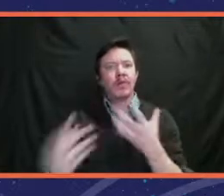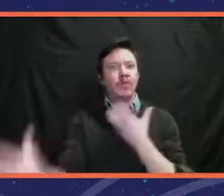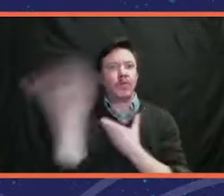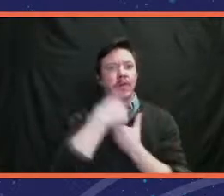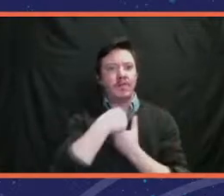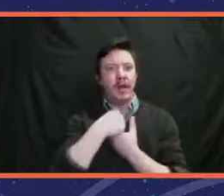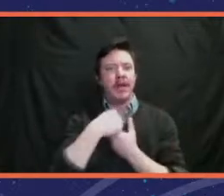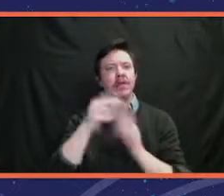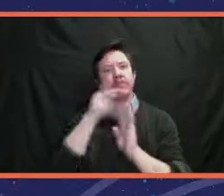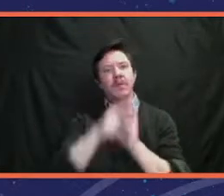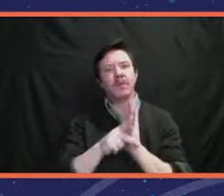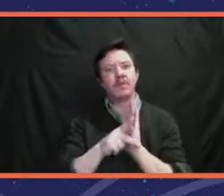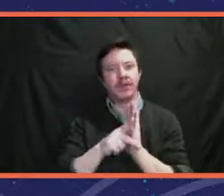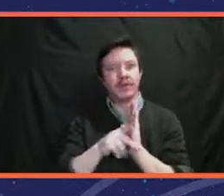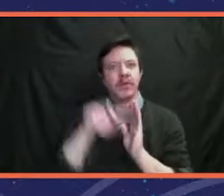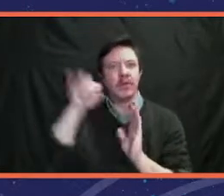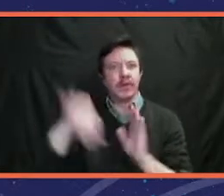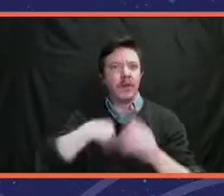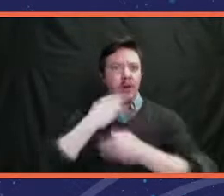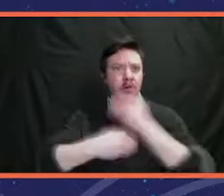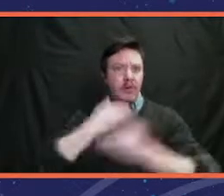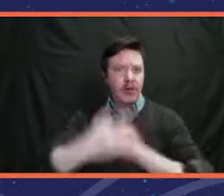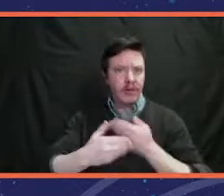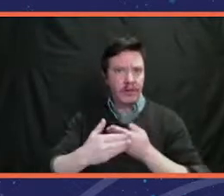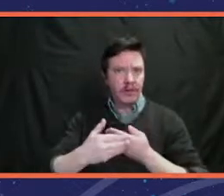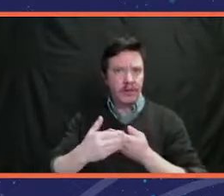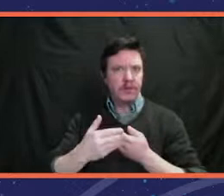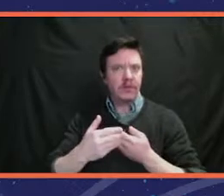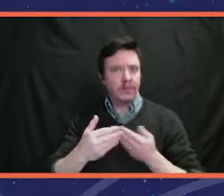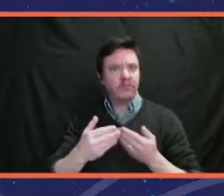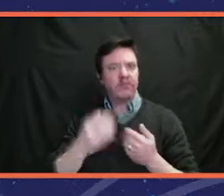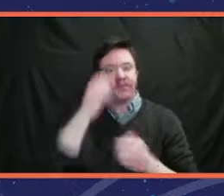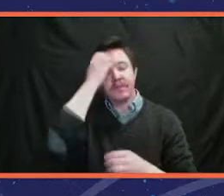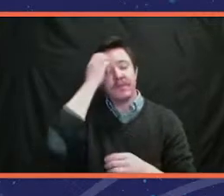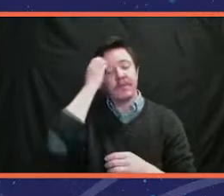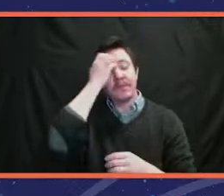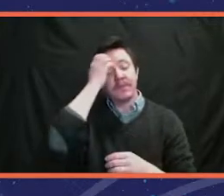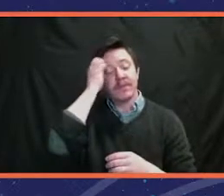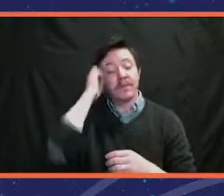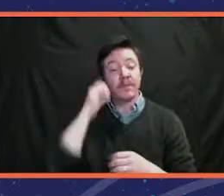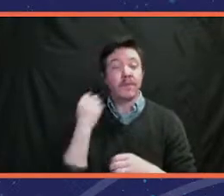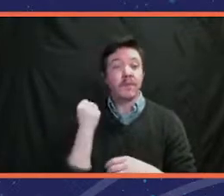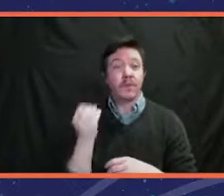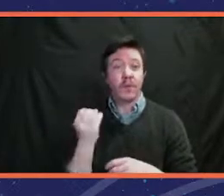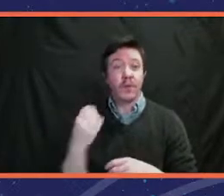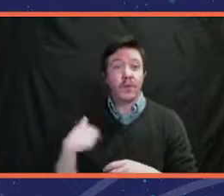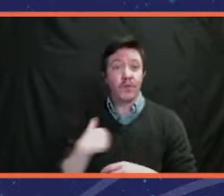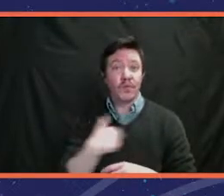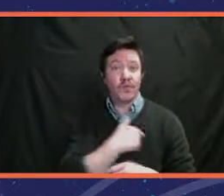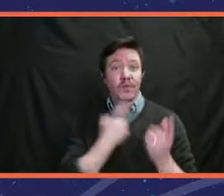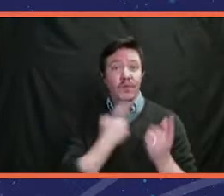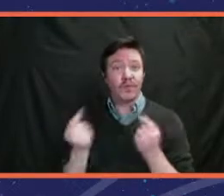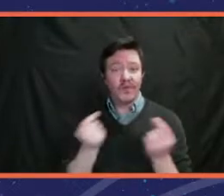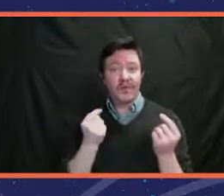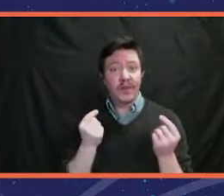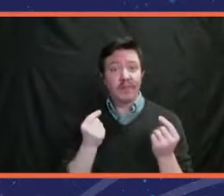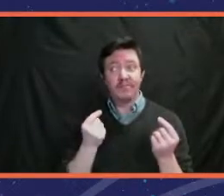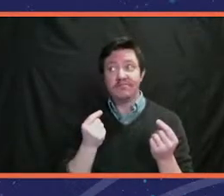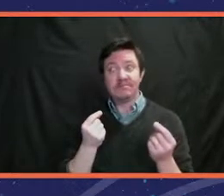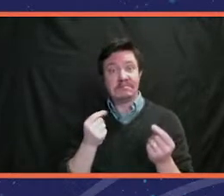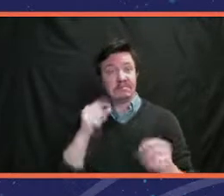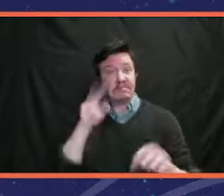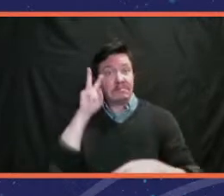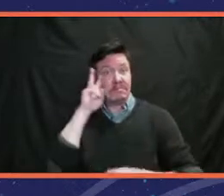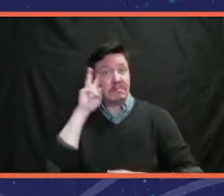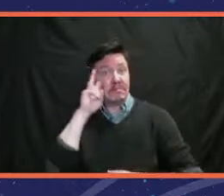in our process, as been spoken so far today. So we thought, let's try this participatory